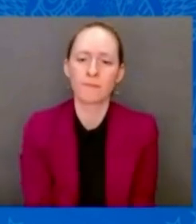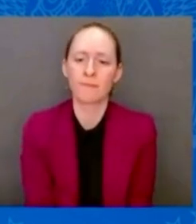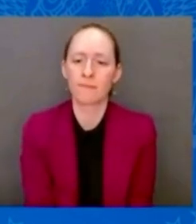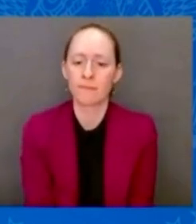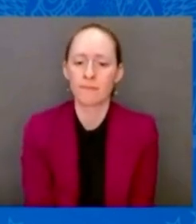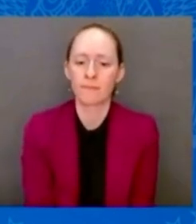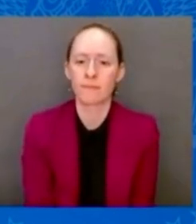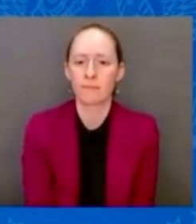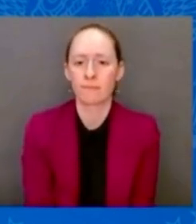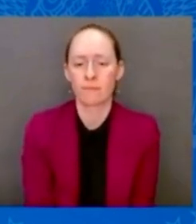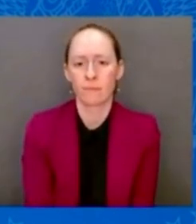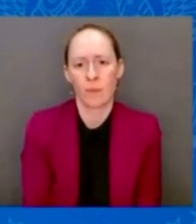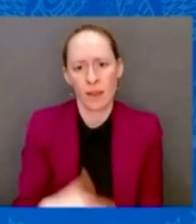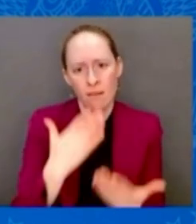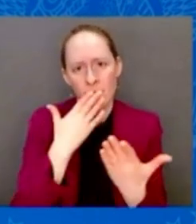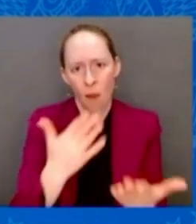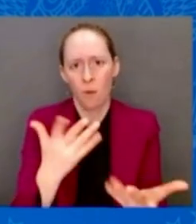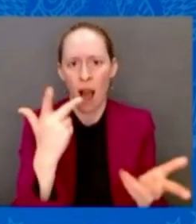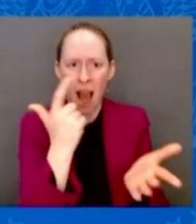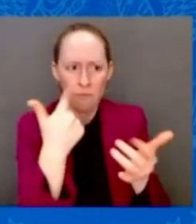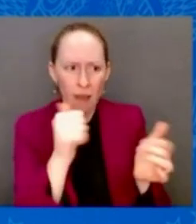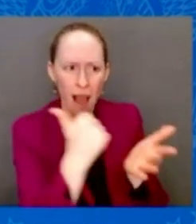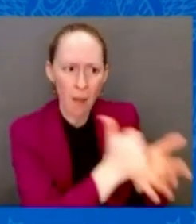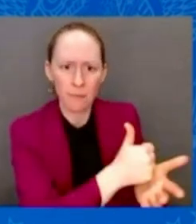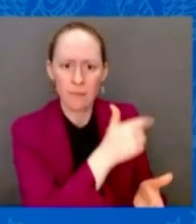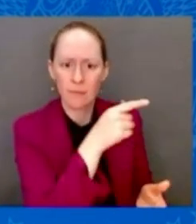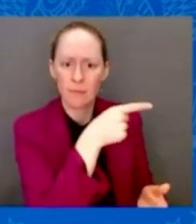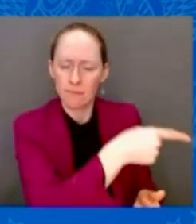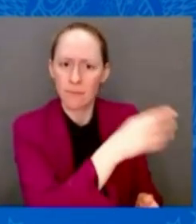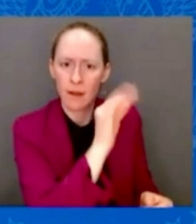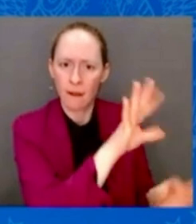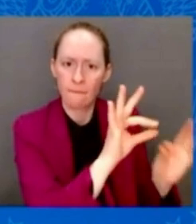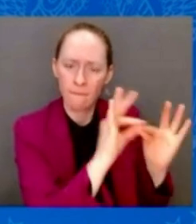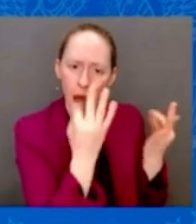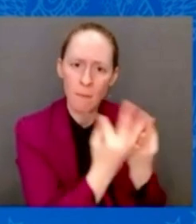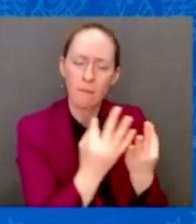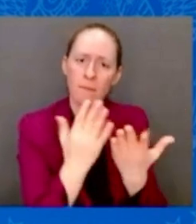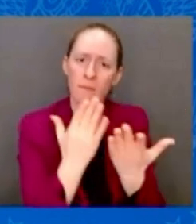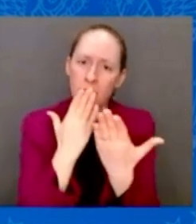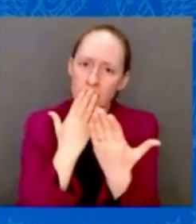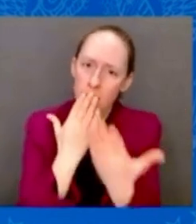We thank you. We love you, and we thank you for everything you've done for all of our IFF family. Thank